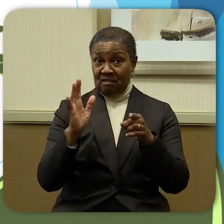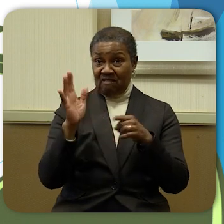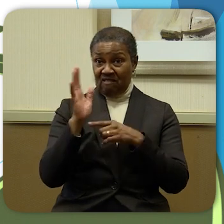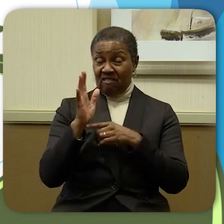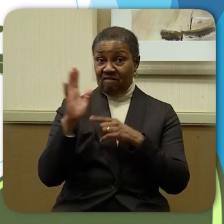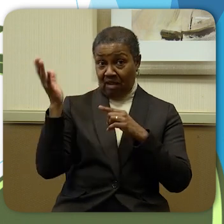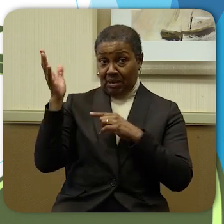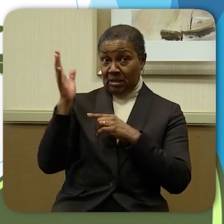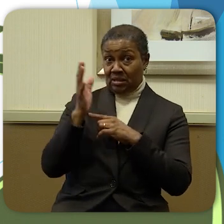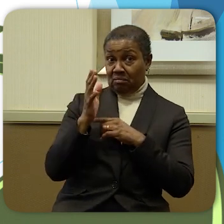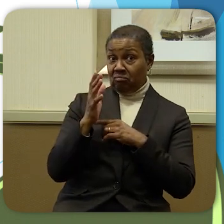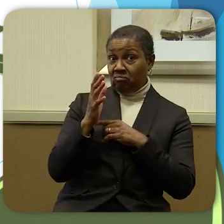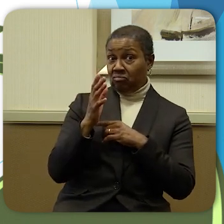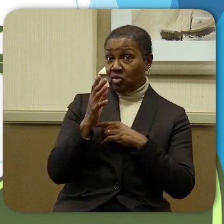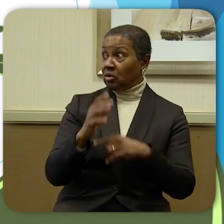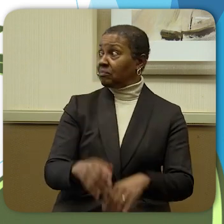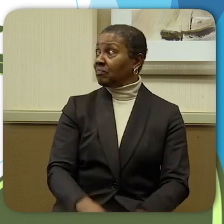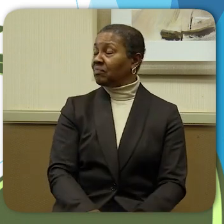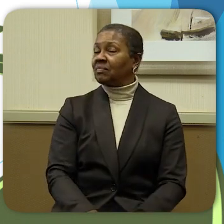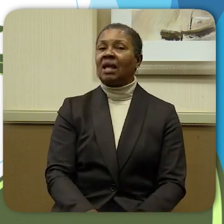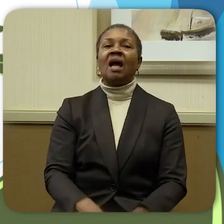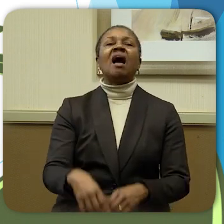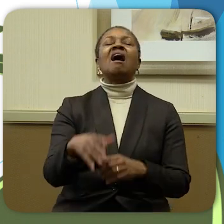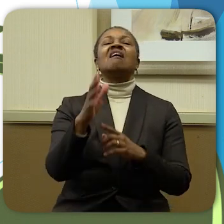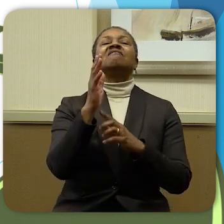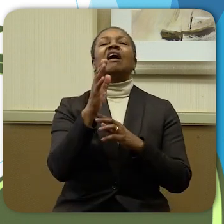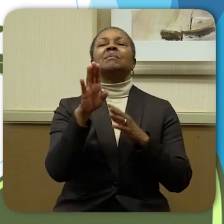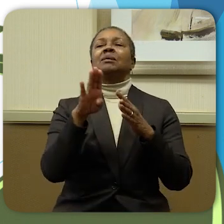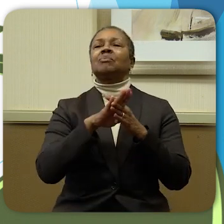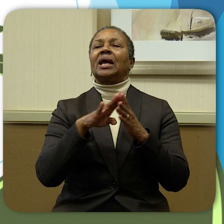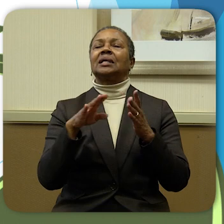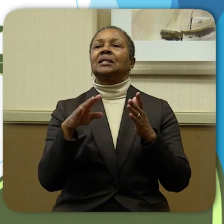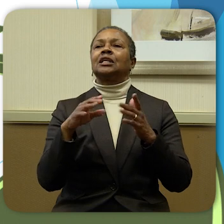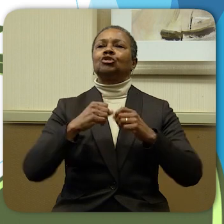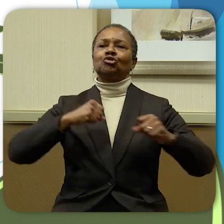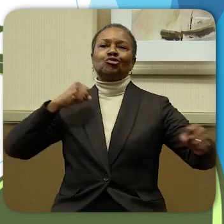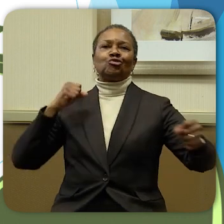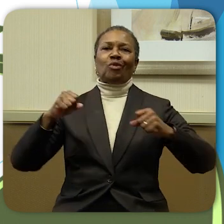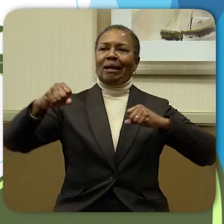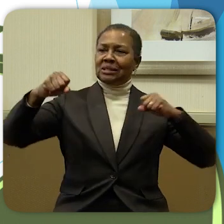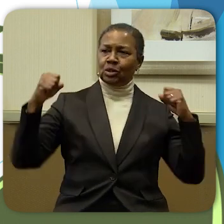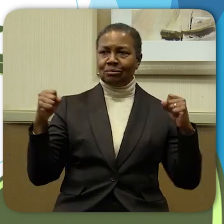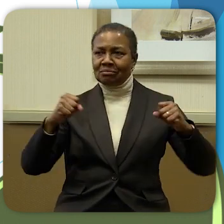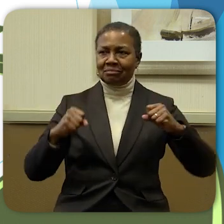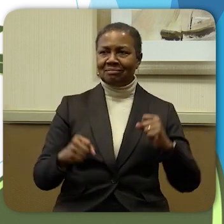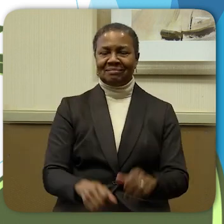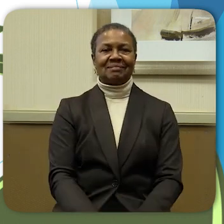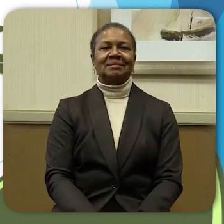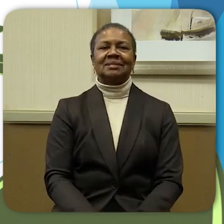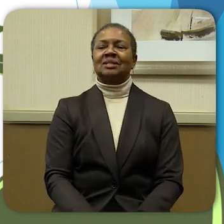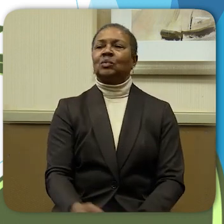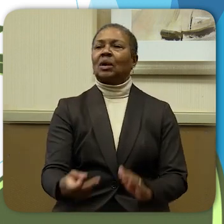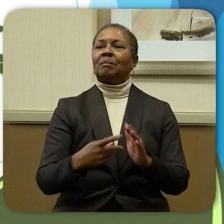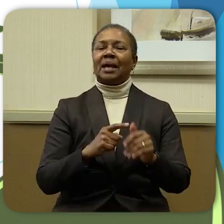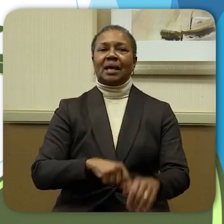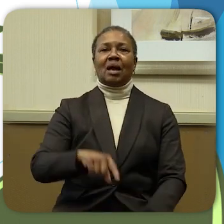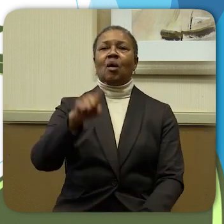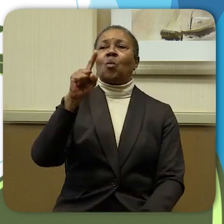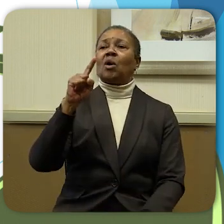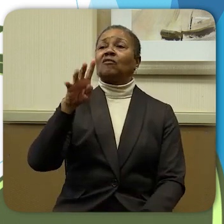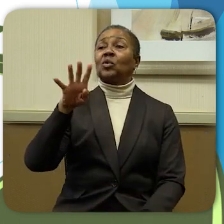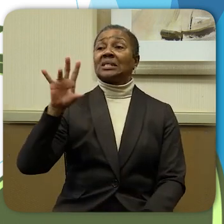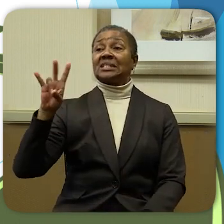5 minutes? Okay. So why don't we just take a 5-minute break to stretch, and so we'll come back at